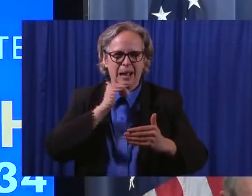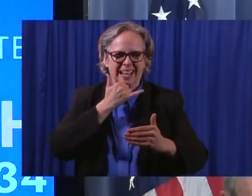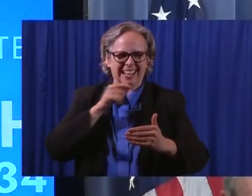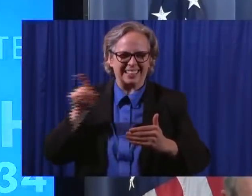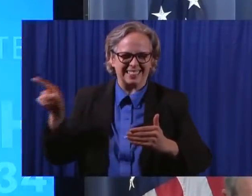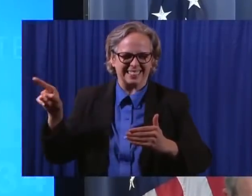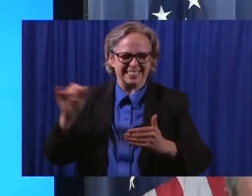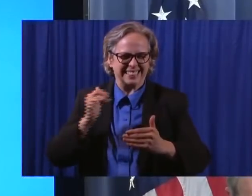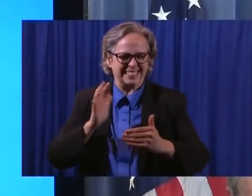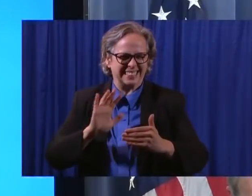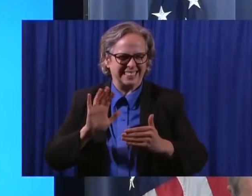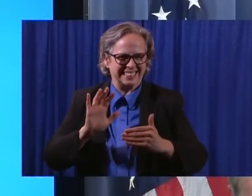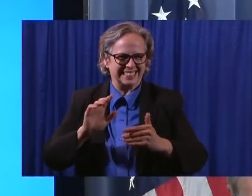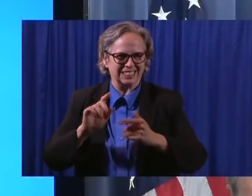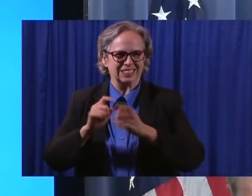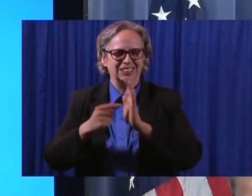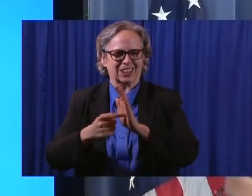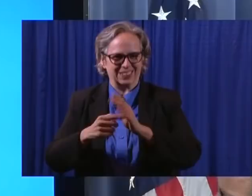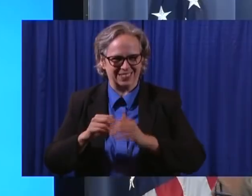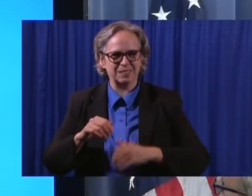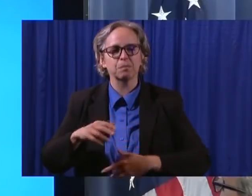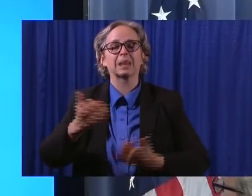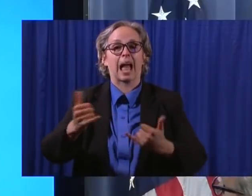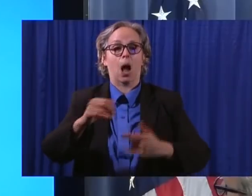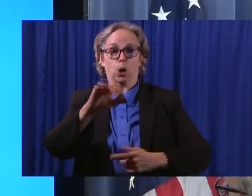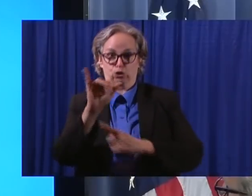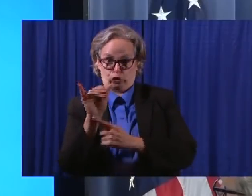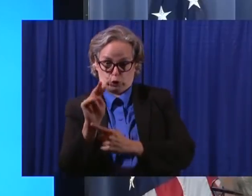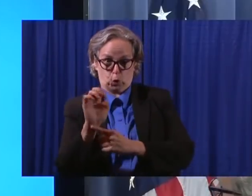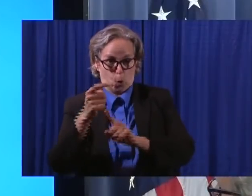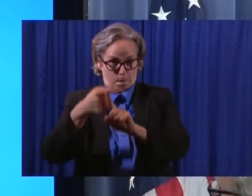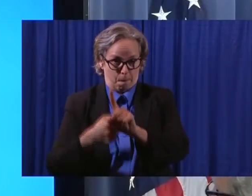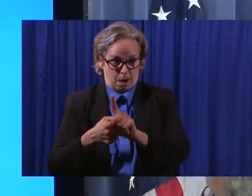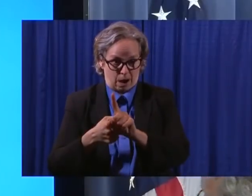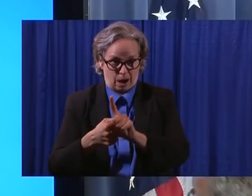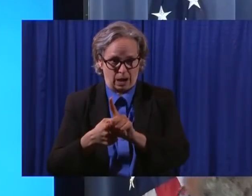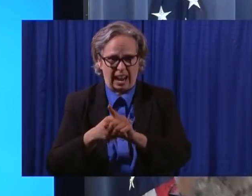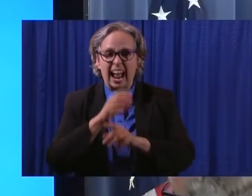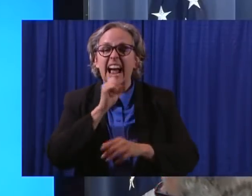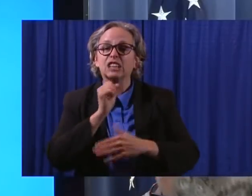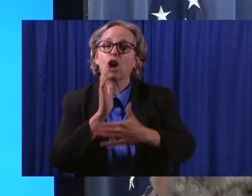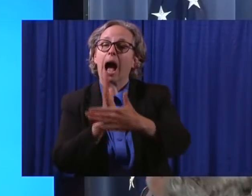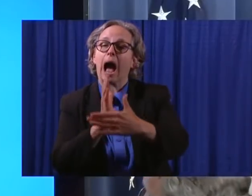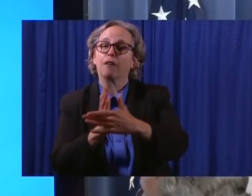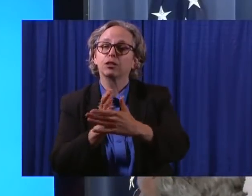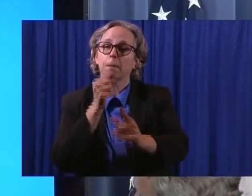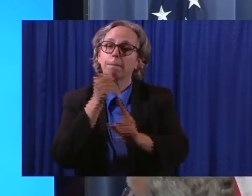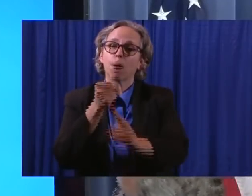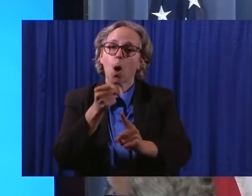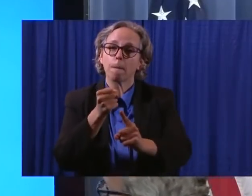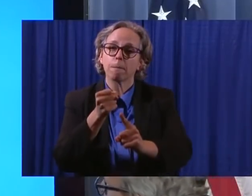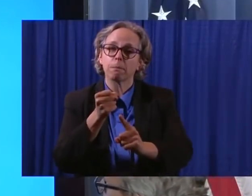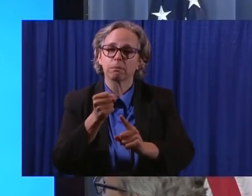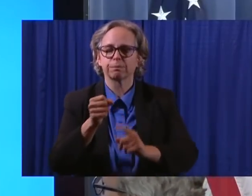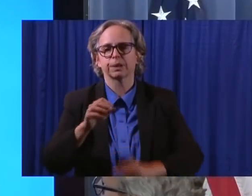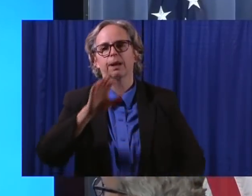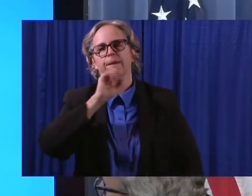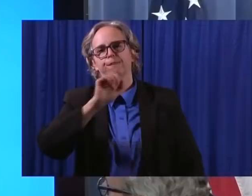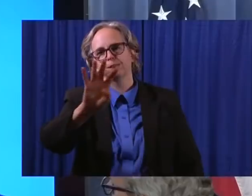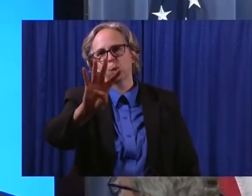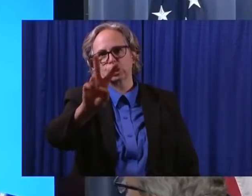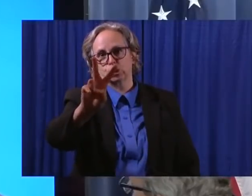Well, so far in June, that number has decreased to 42. I'm sorry, just looking at a different note.